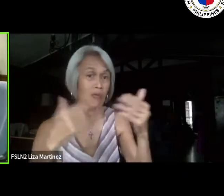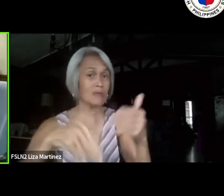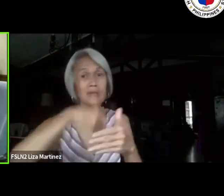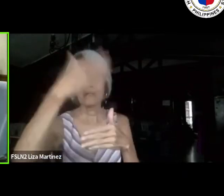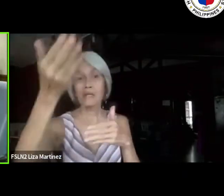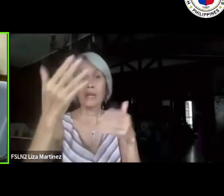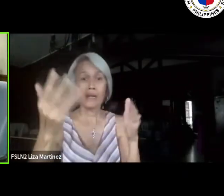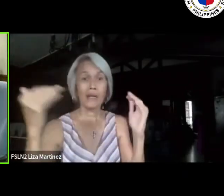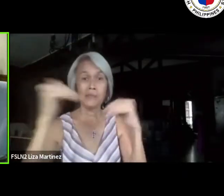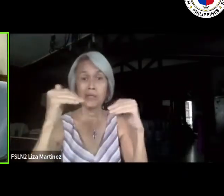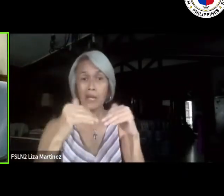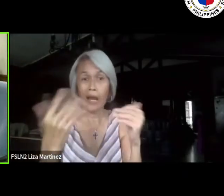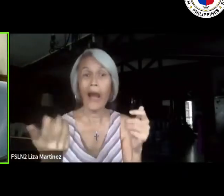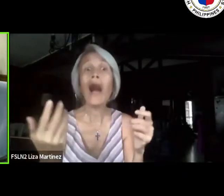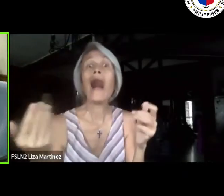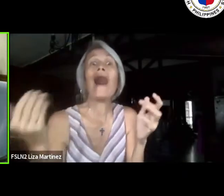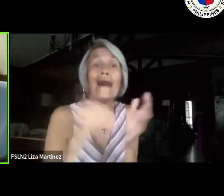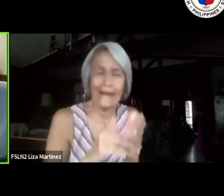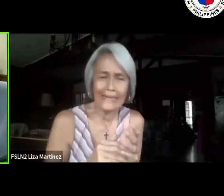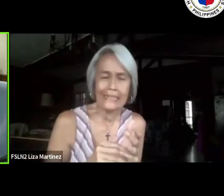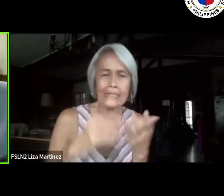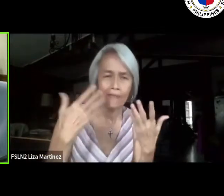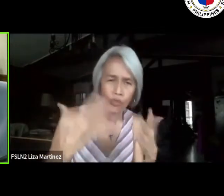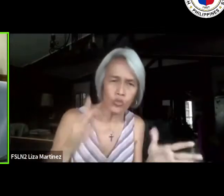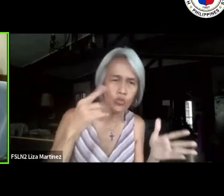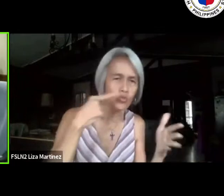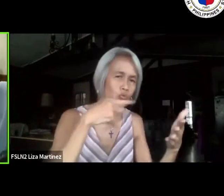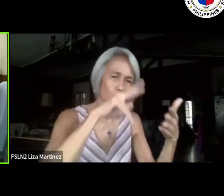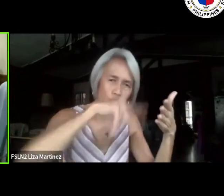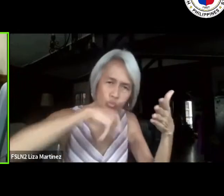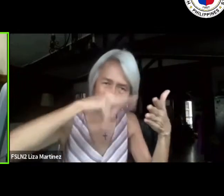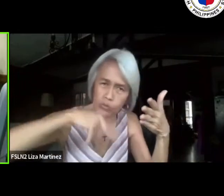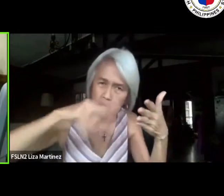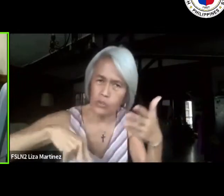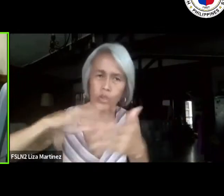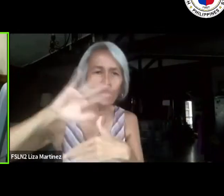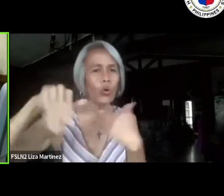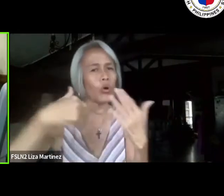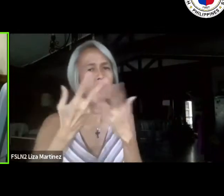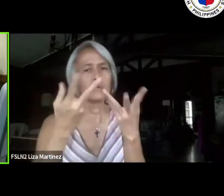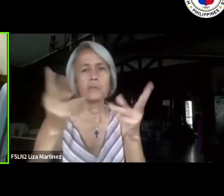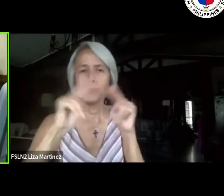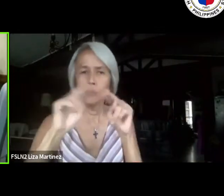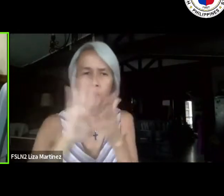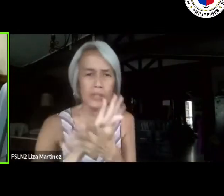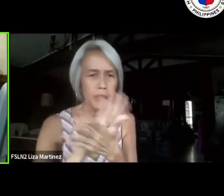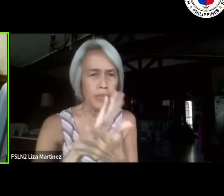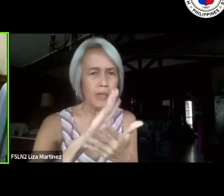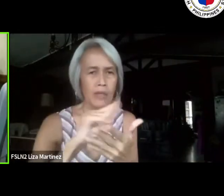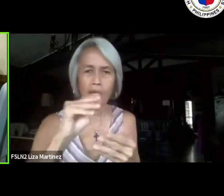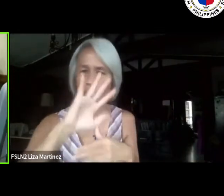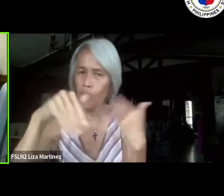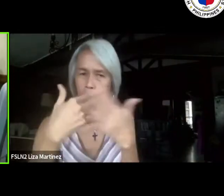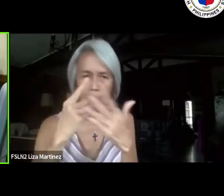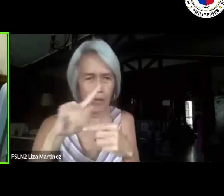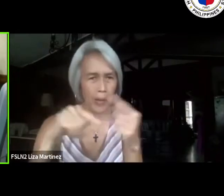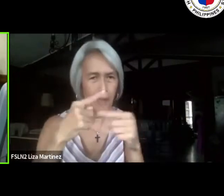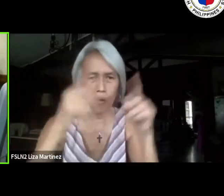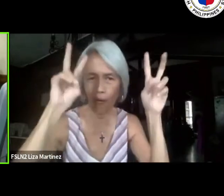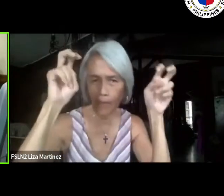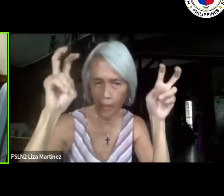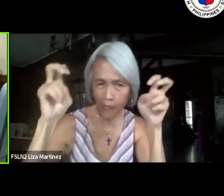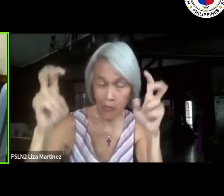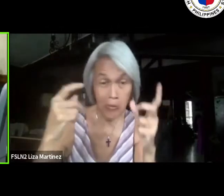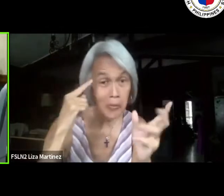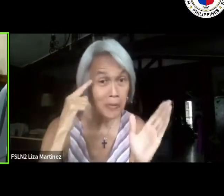have reviewed all the position papers on this particular subject matter. And hopefully everybody